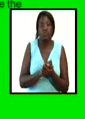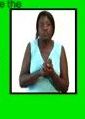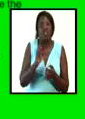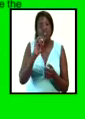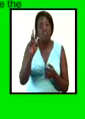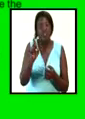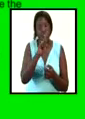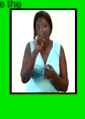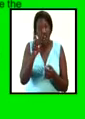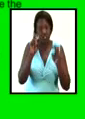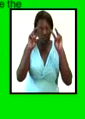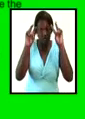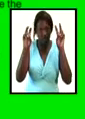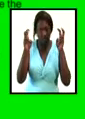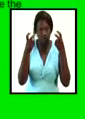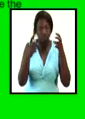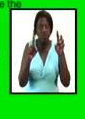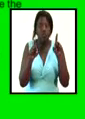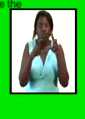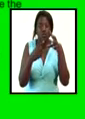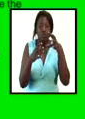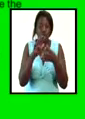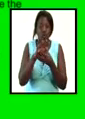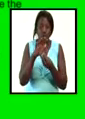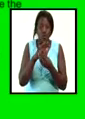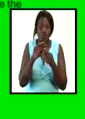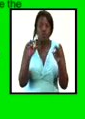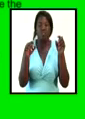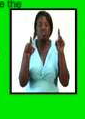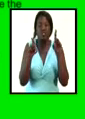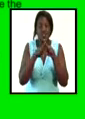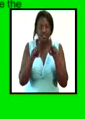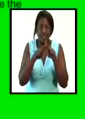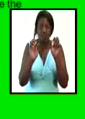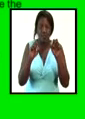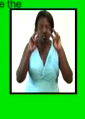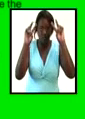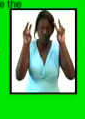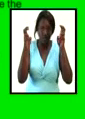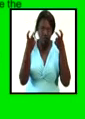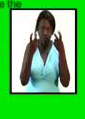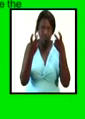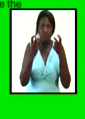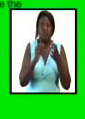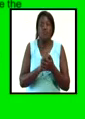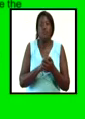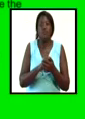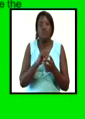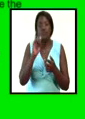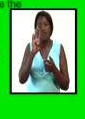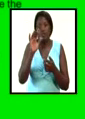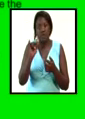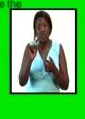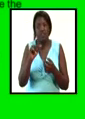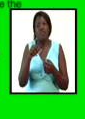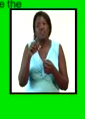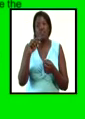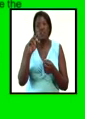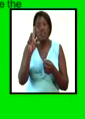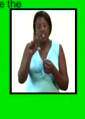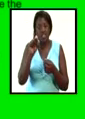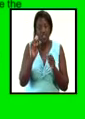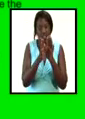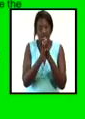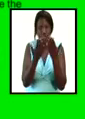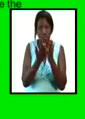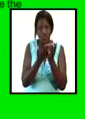text, then enclose the quote in inverted commas, for example, by the book, or whatever the quote is.